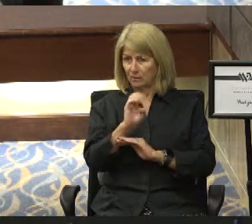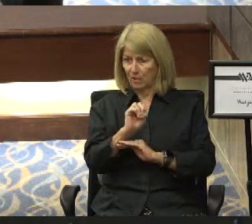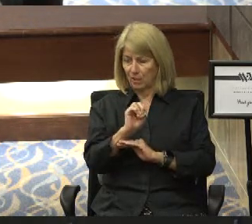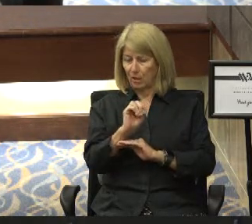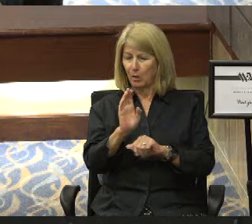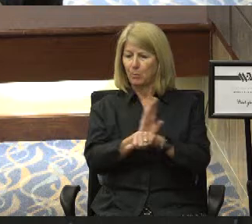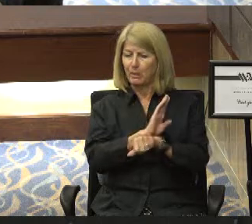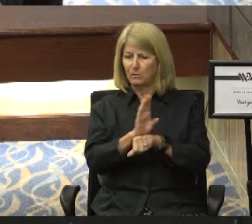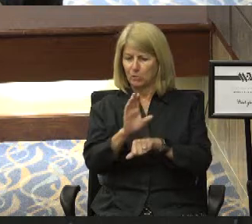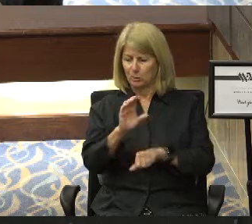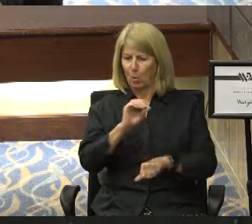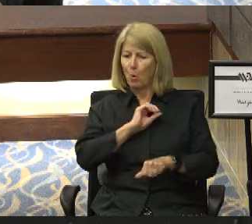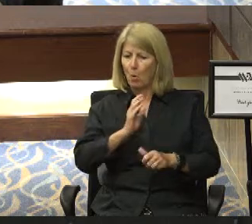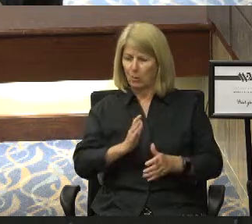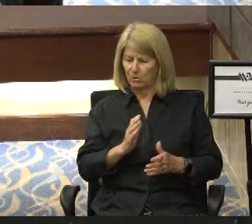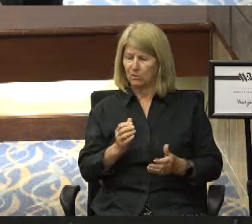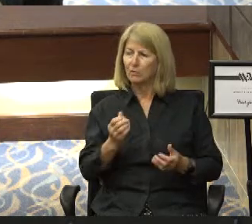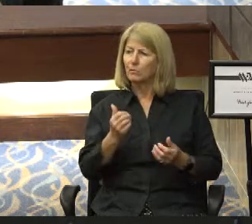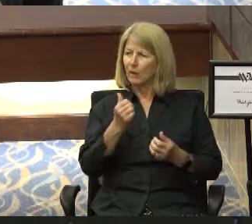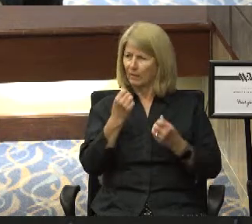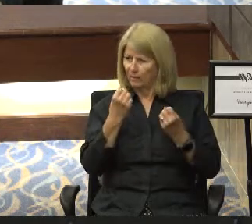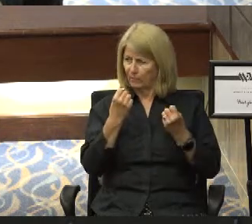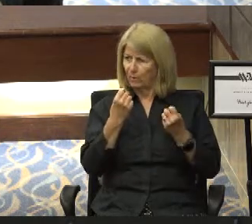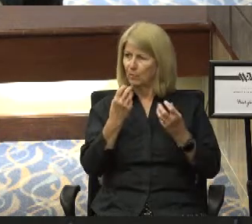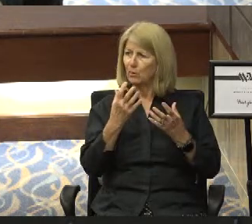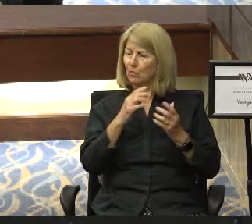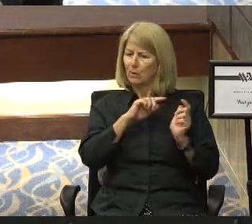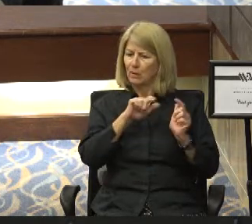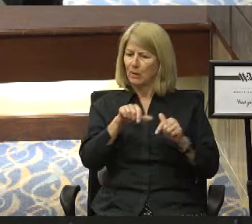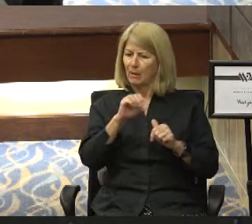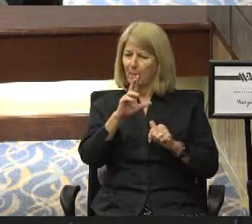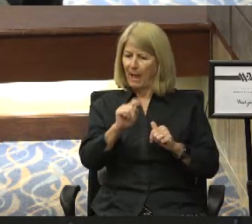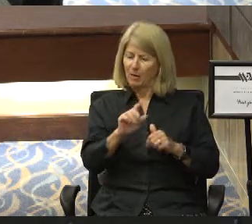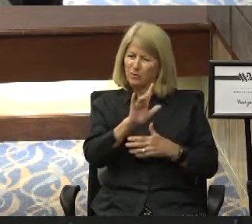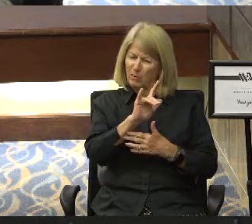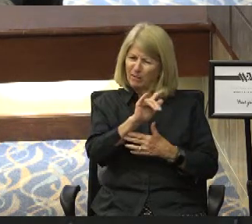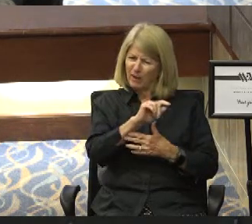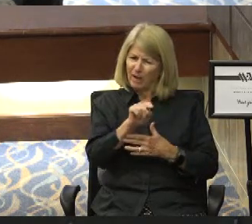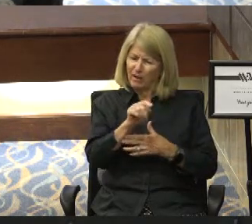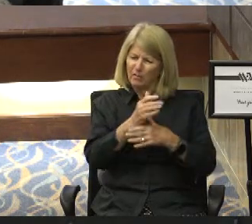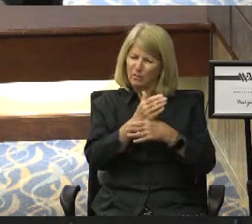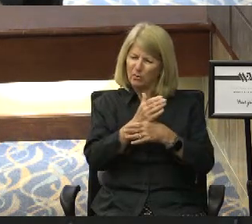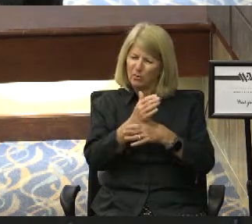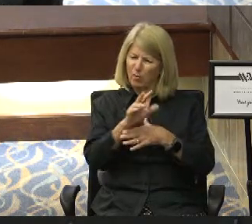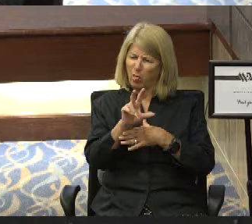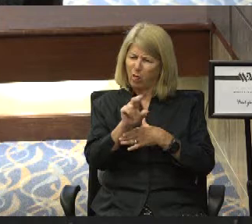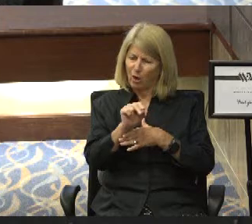pretty significant numbers. I would say 25 to 30 attended, and